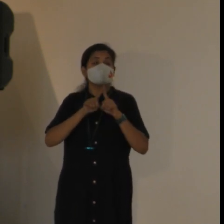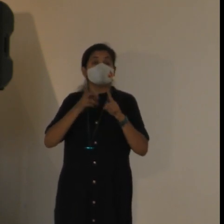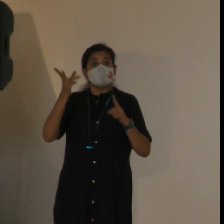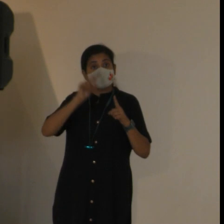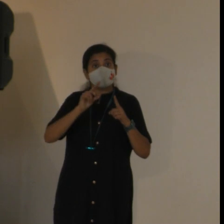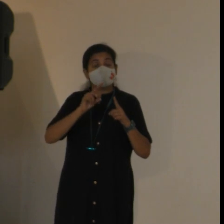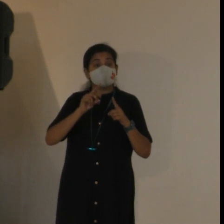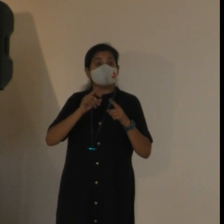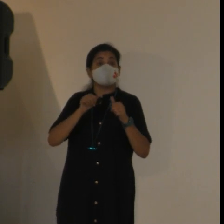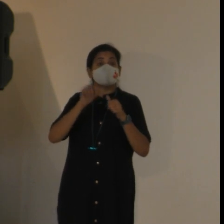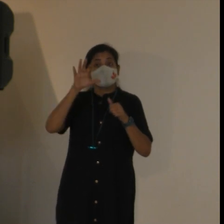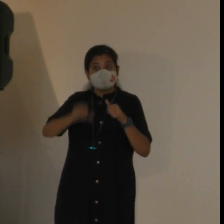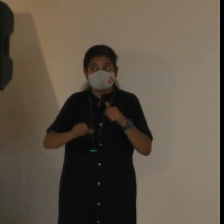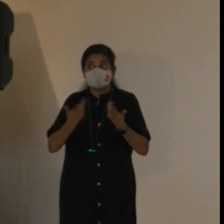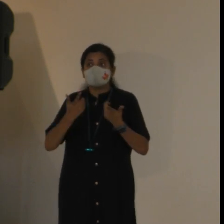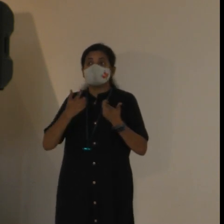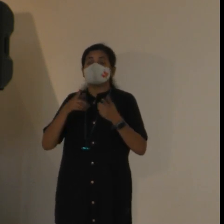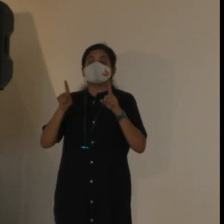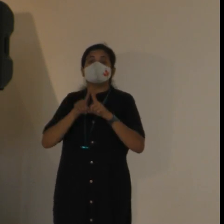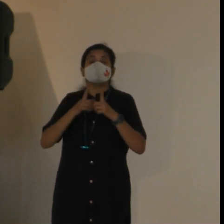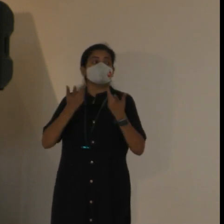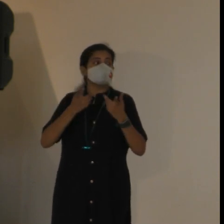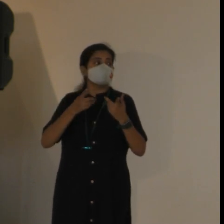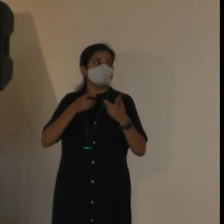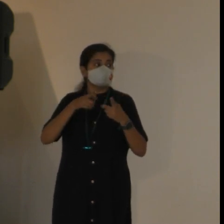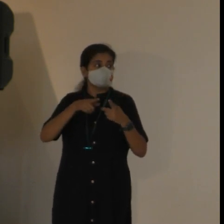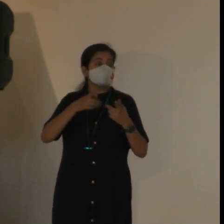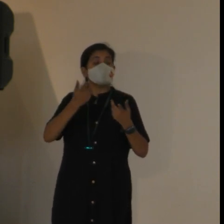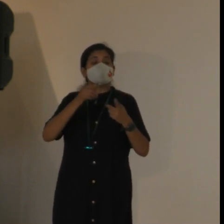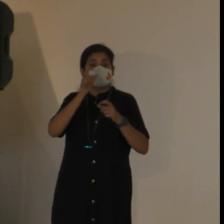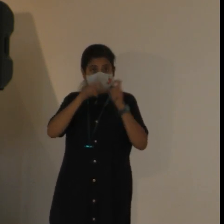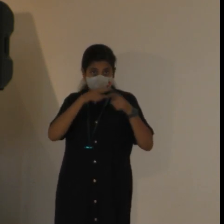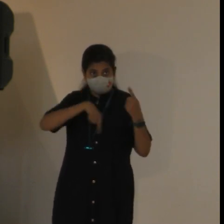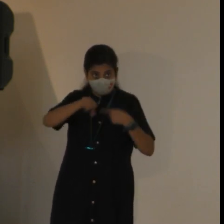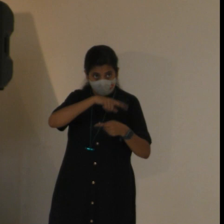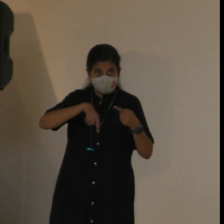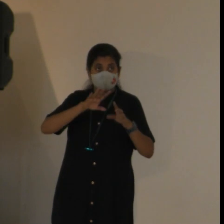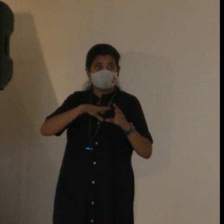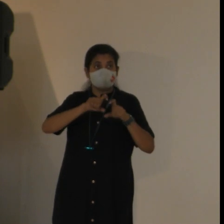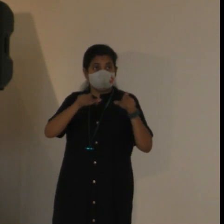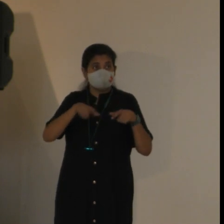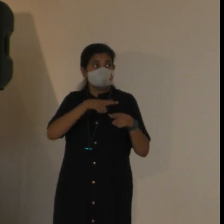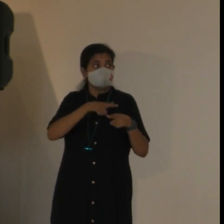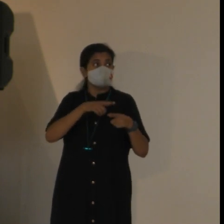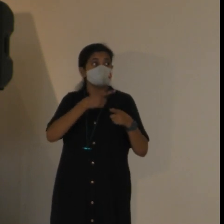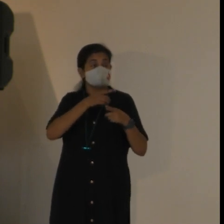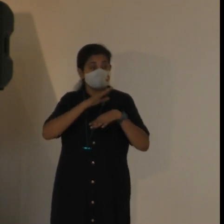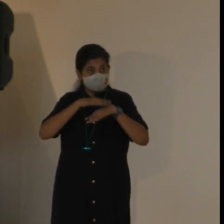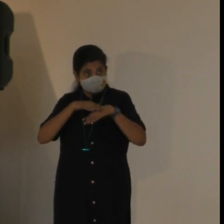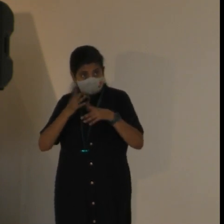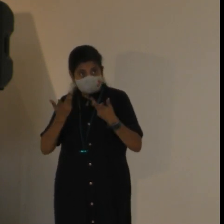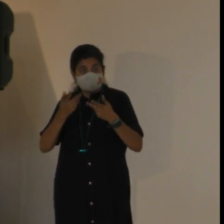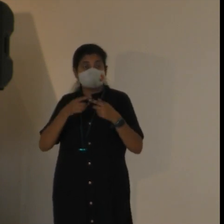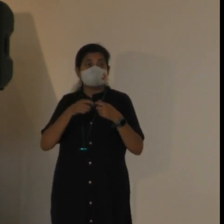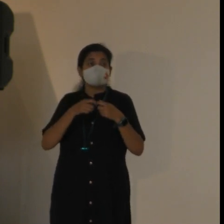of access and outreach, which is the penchant of our panel, and the fact that making tangible experiences